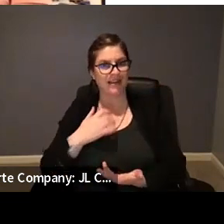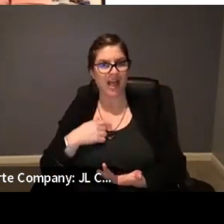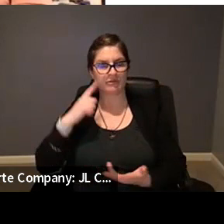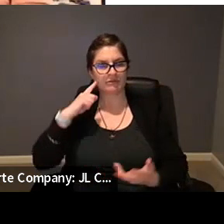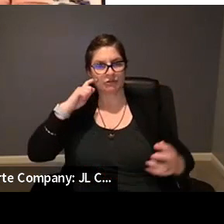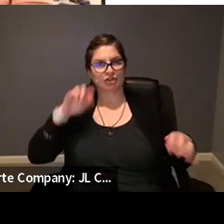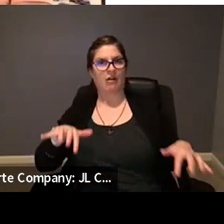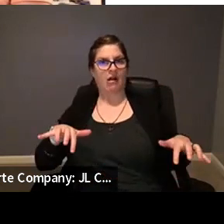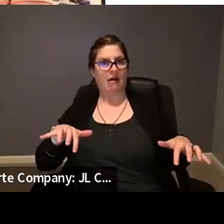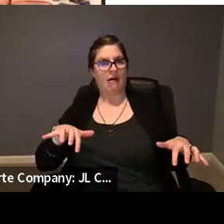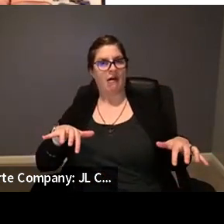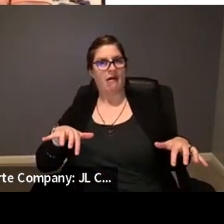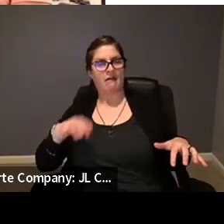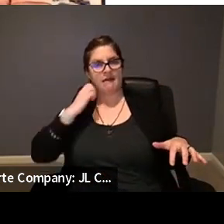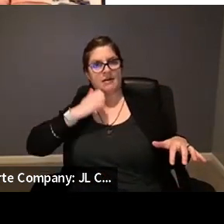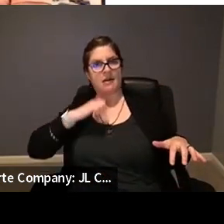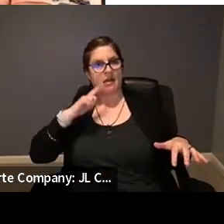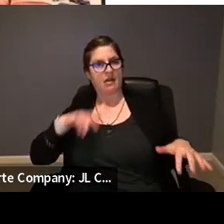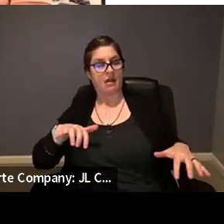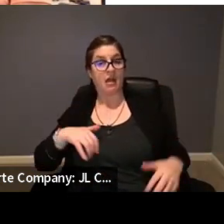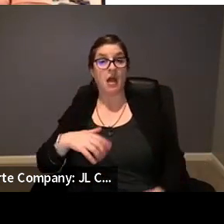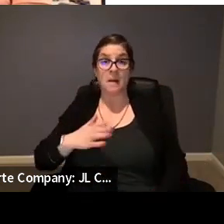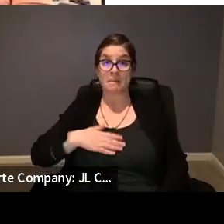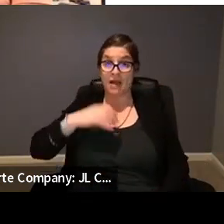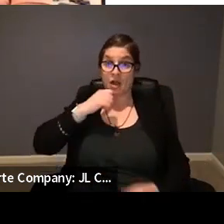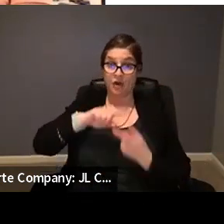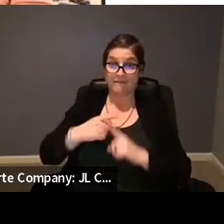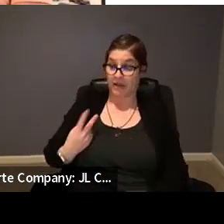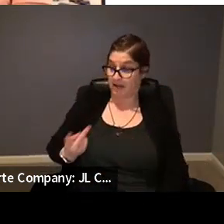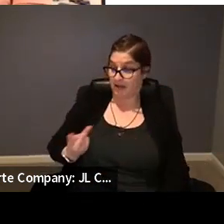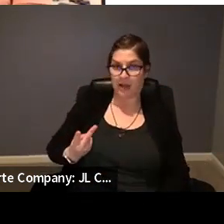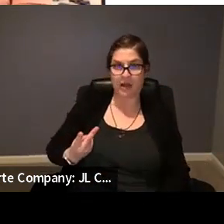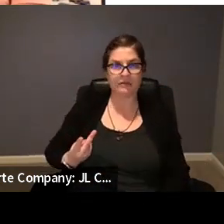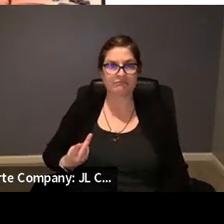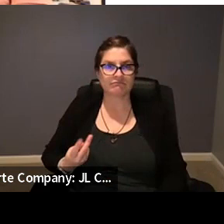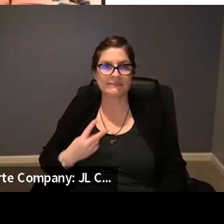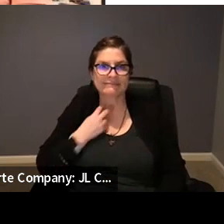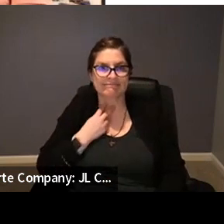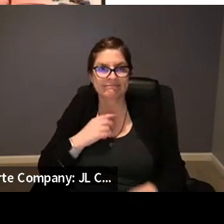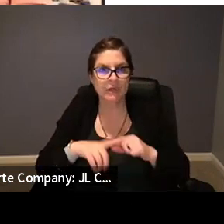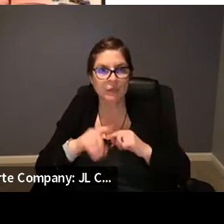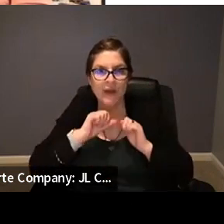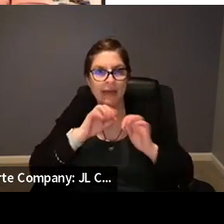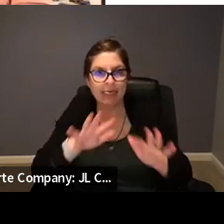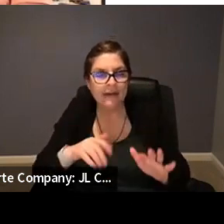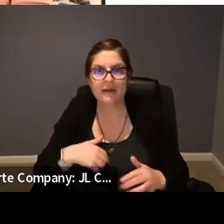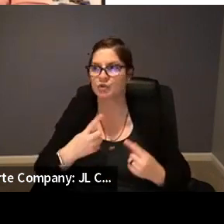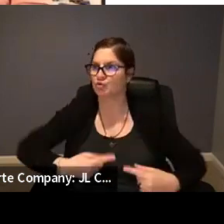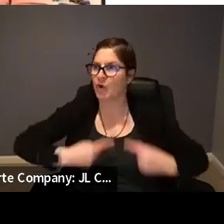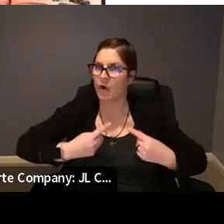shock. Both my girlfriend and I, we couldn't do anything. We struggled to work.